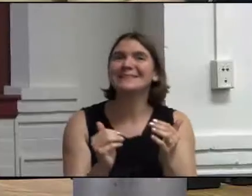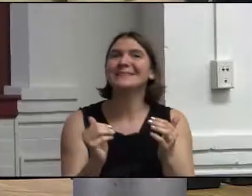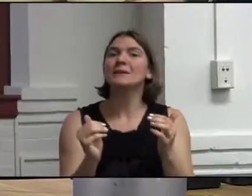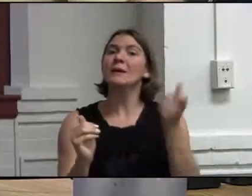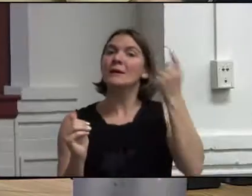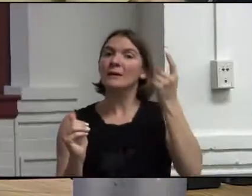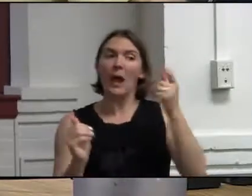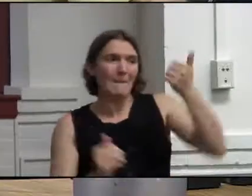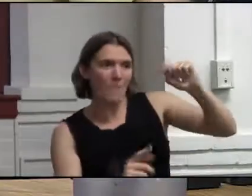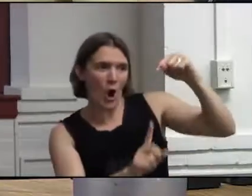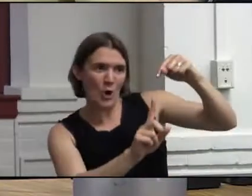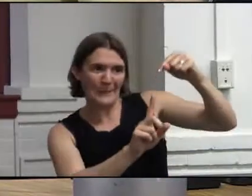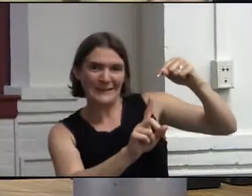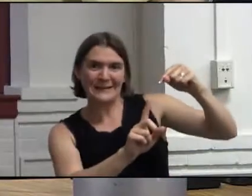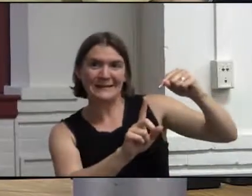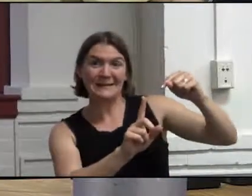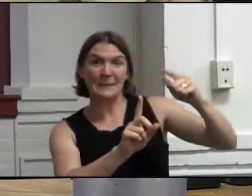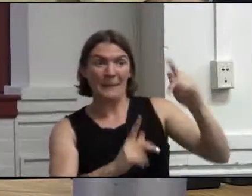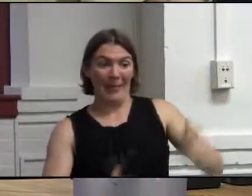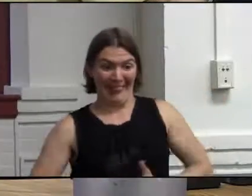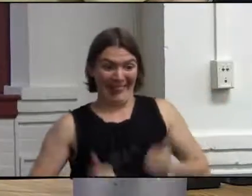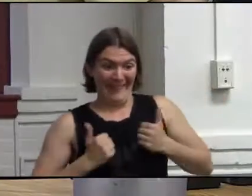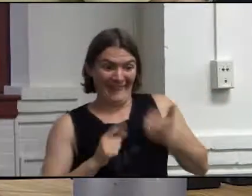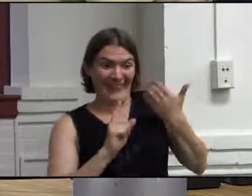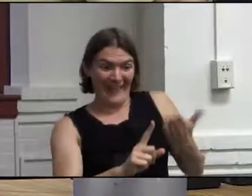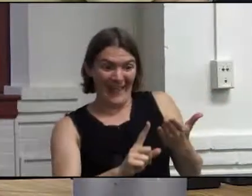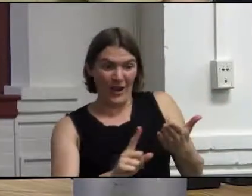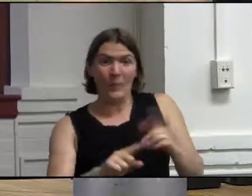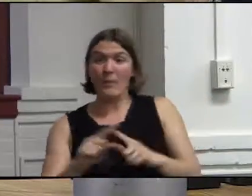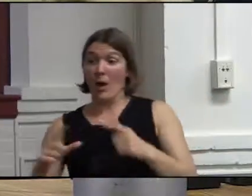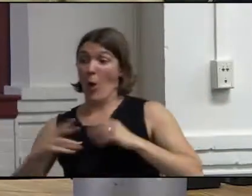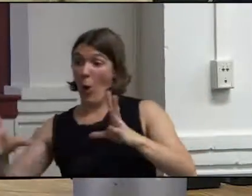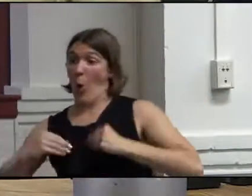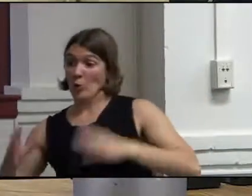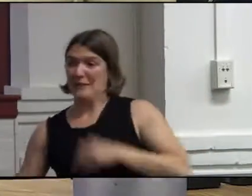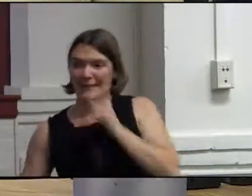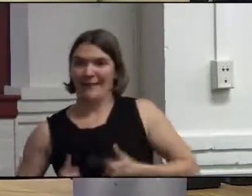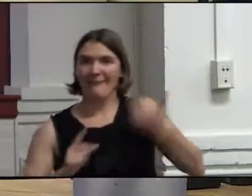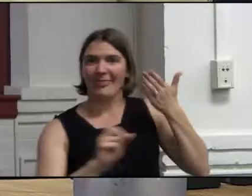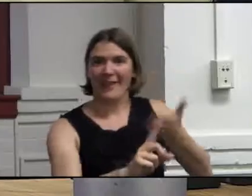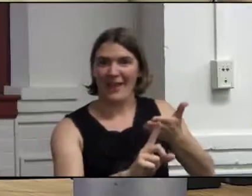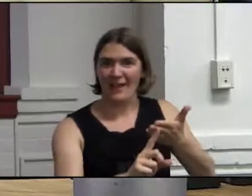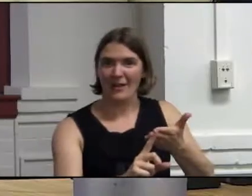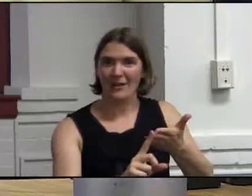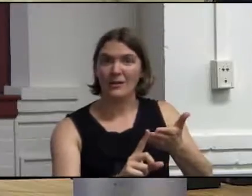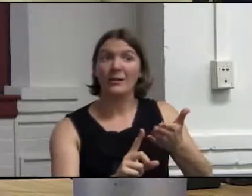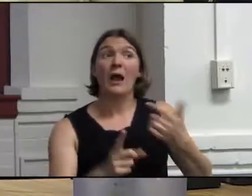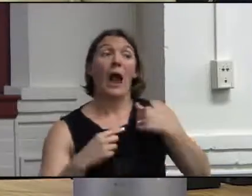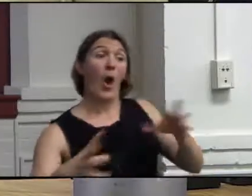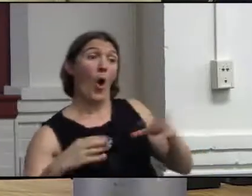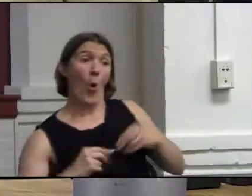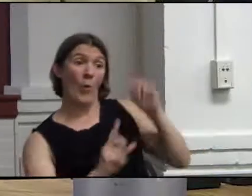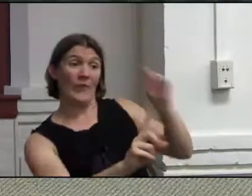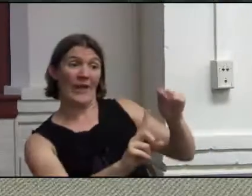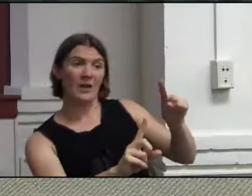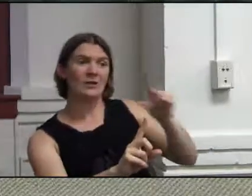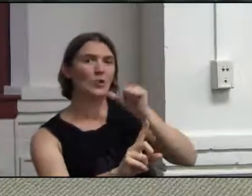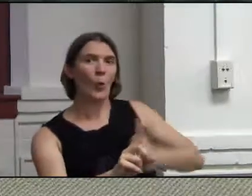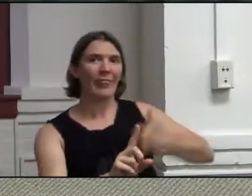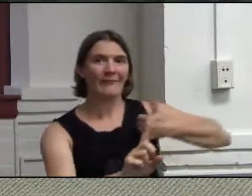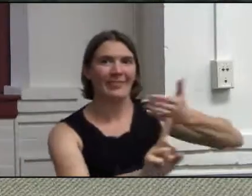not where the owner lives. Primary home, Not yeah. people, owned by people who don't live here.